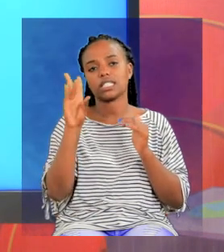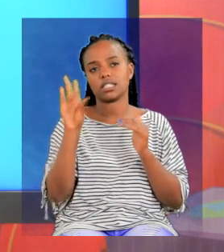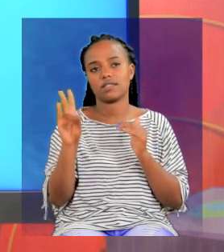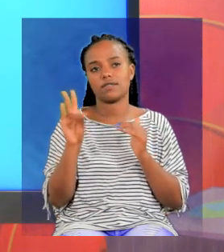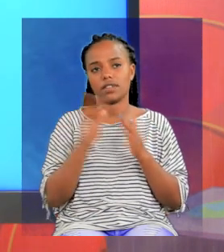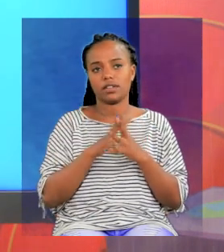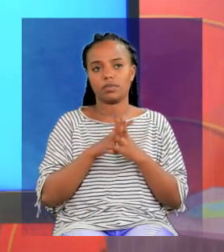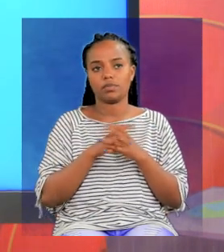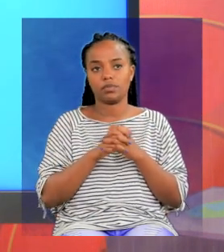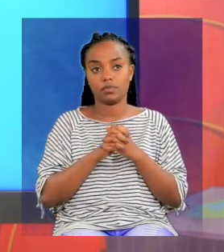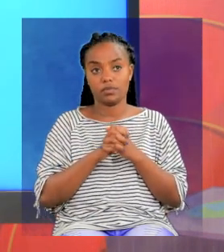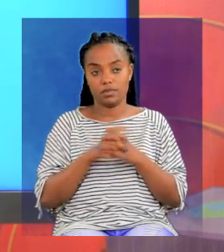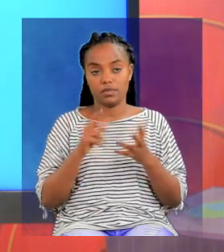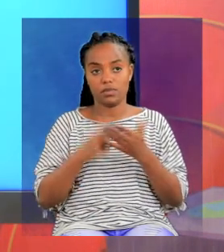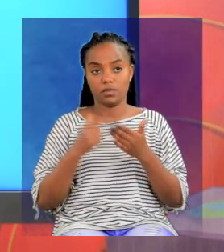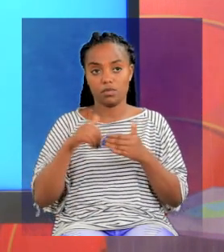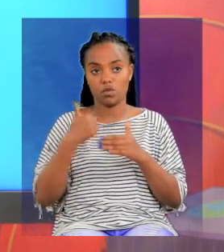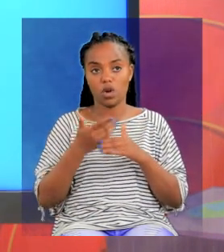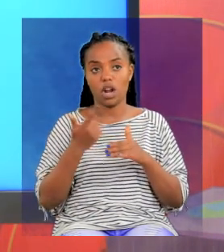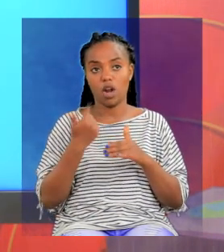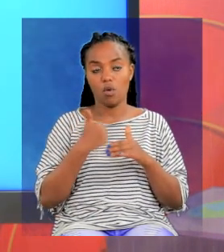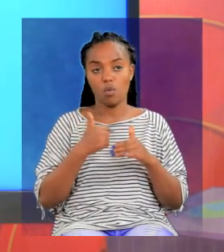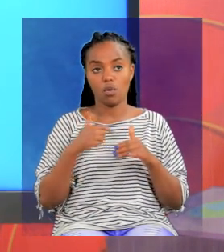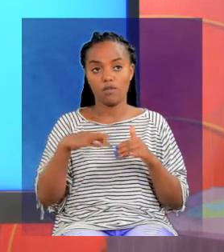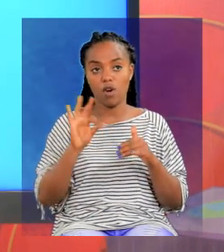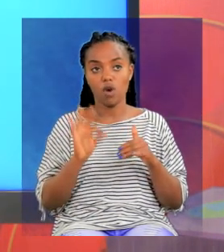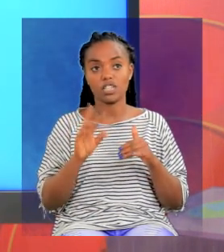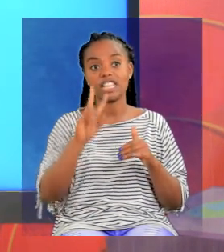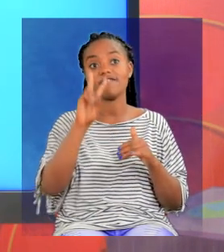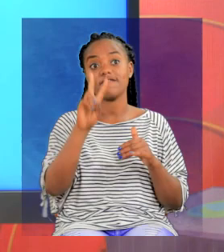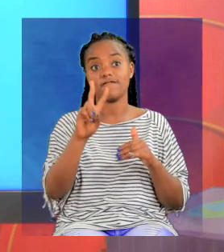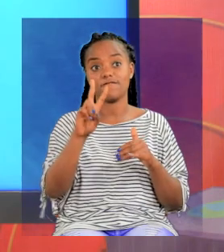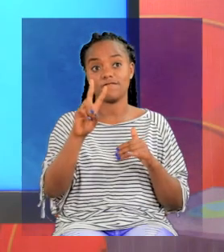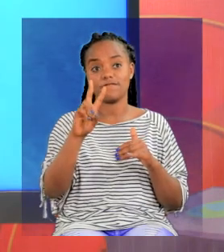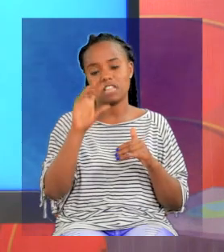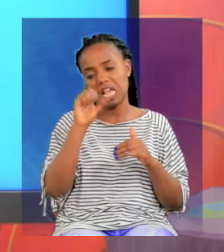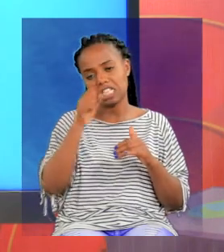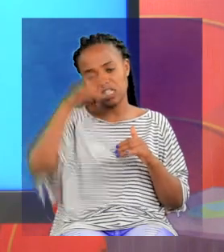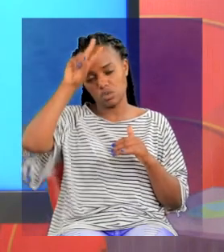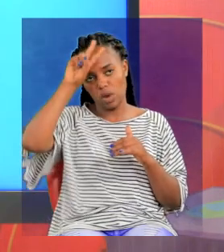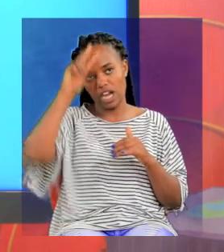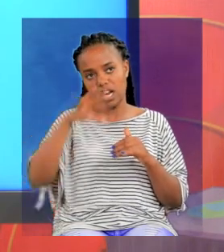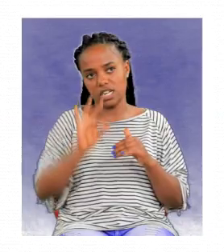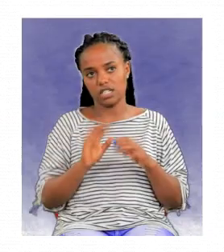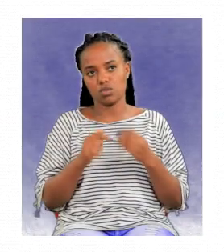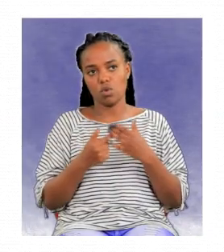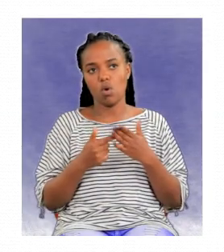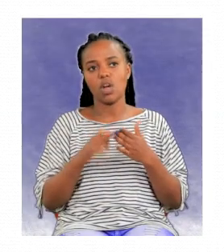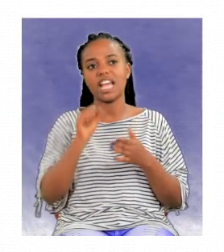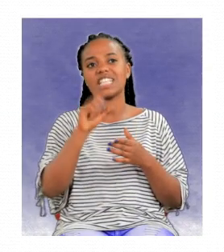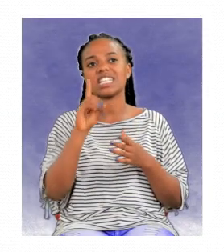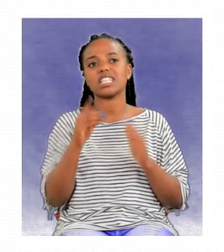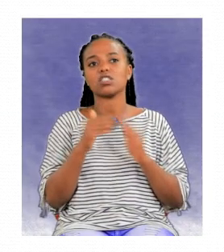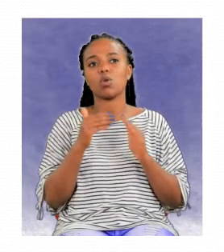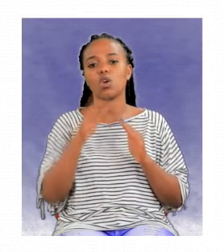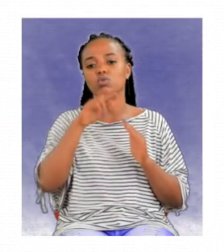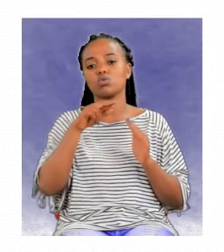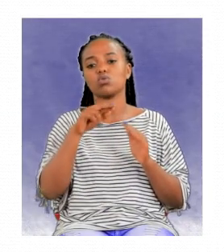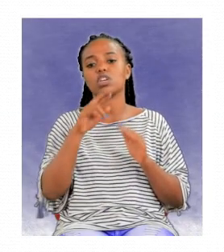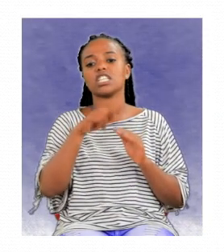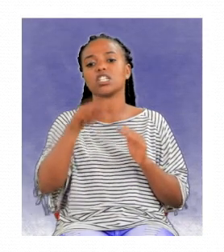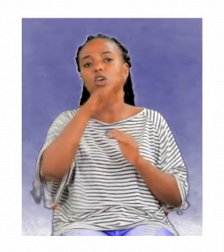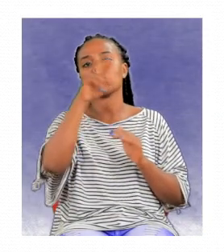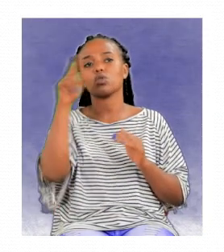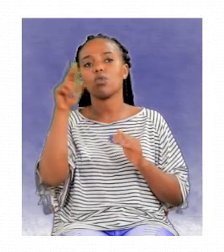16.67. After this, we have found the variance, next standard deviation. Standard deviation is simply this, the square